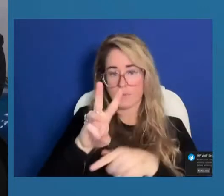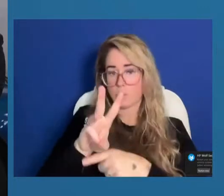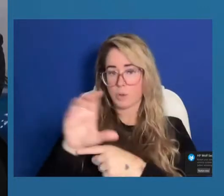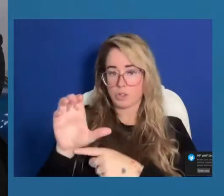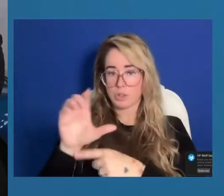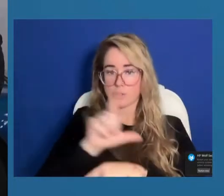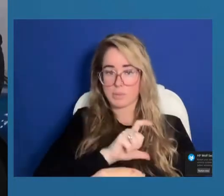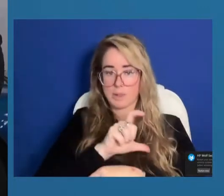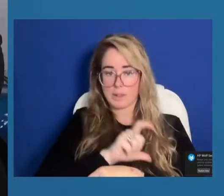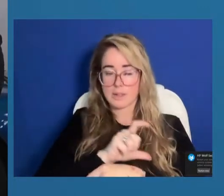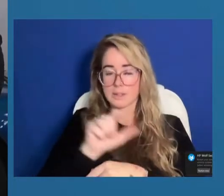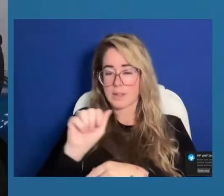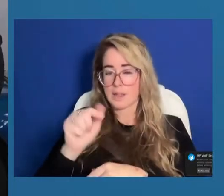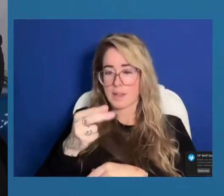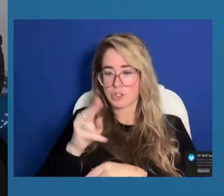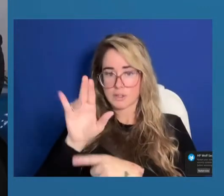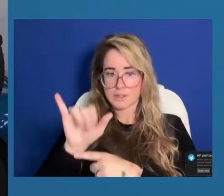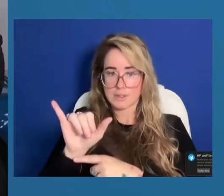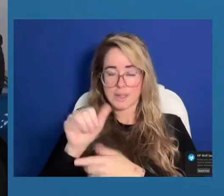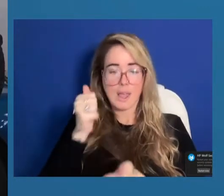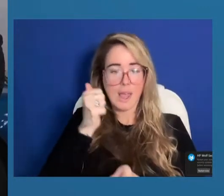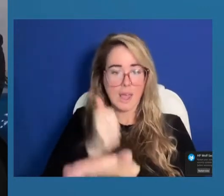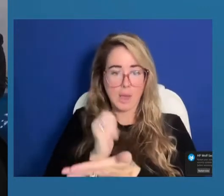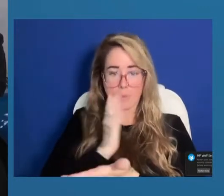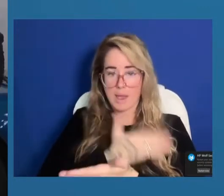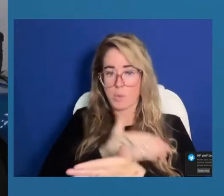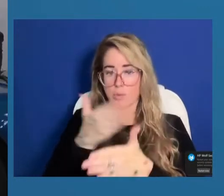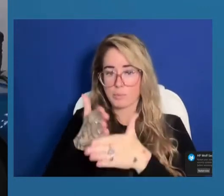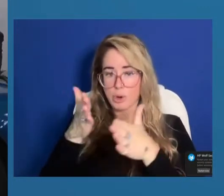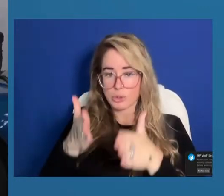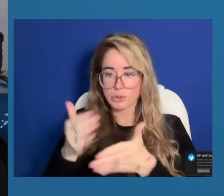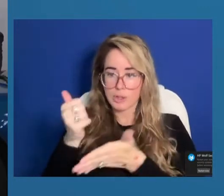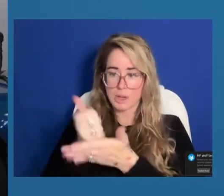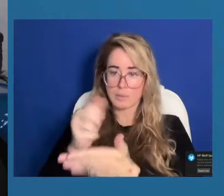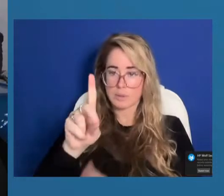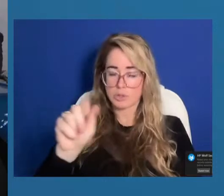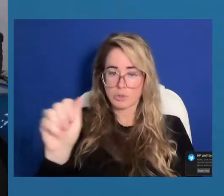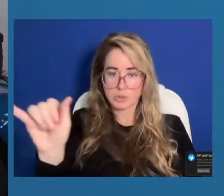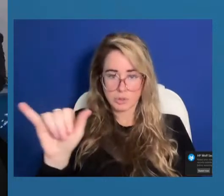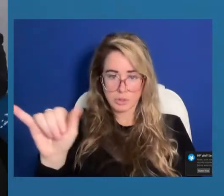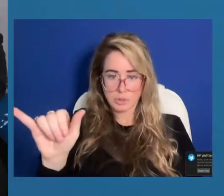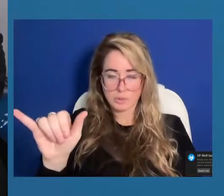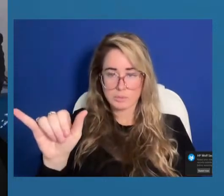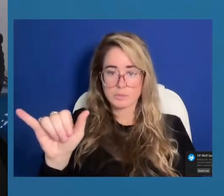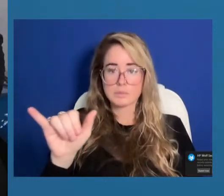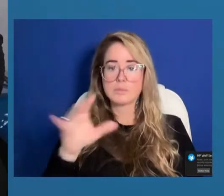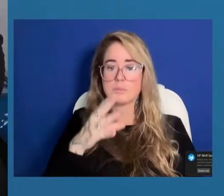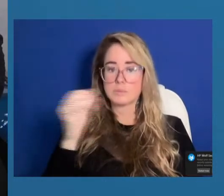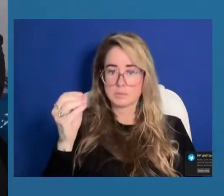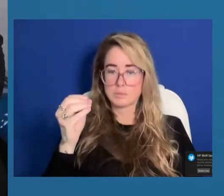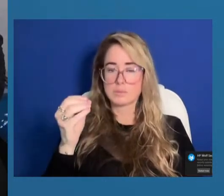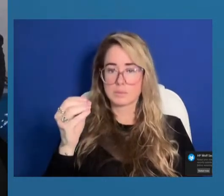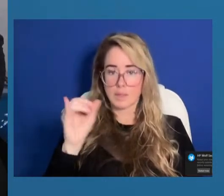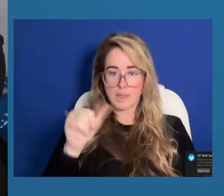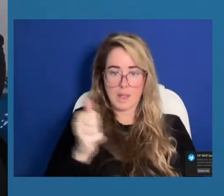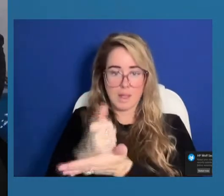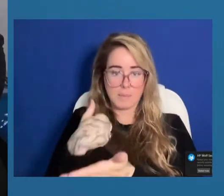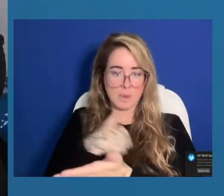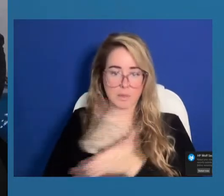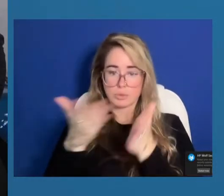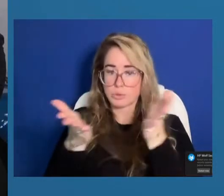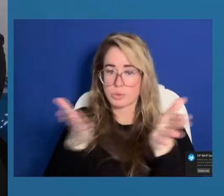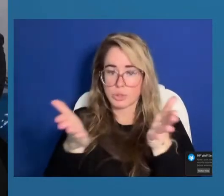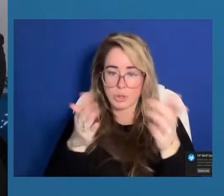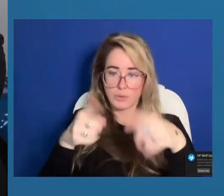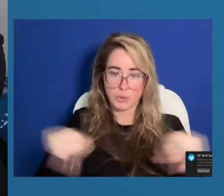police agencies, it helps our partners in the district attorney's office, and that helps us serve